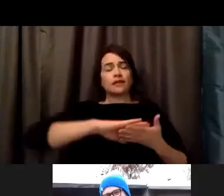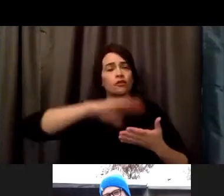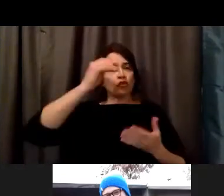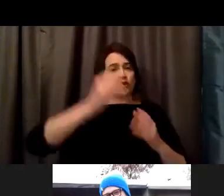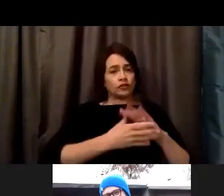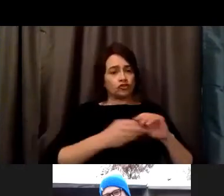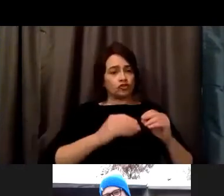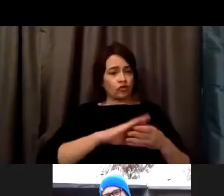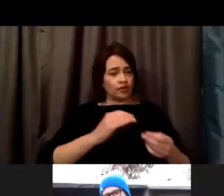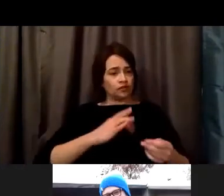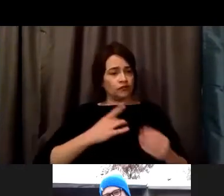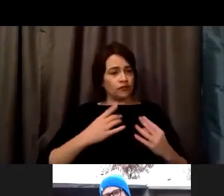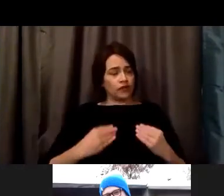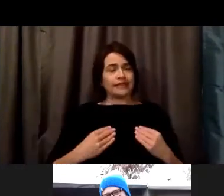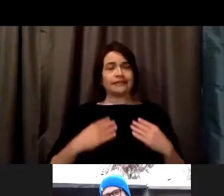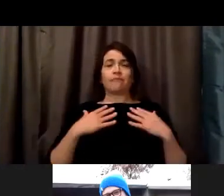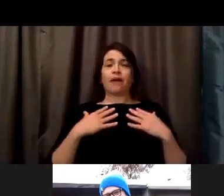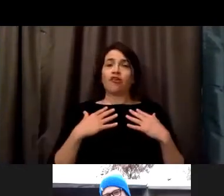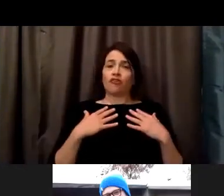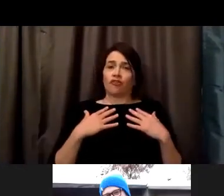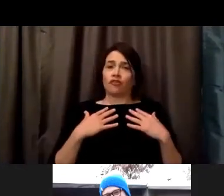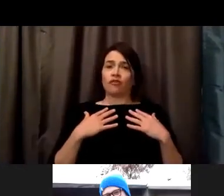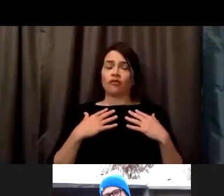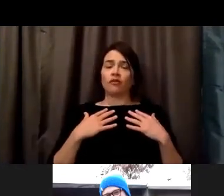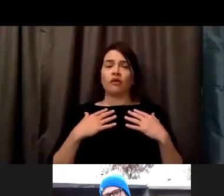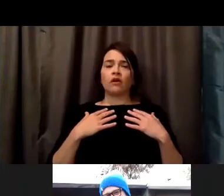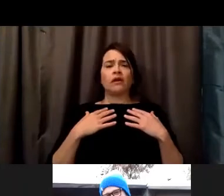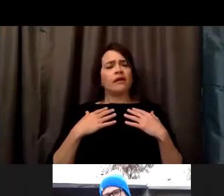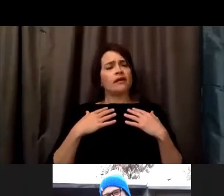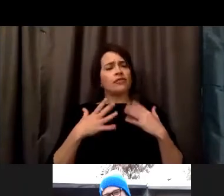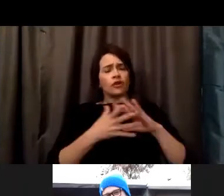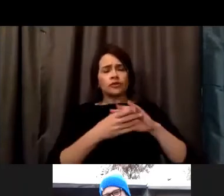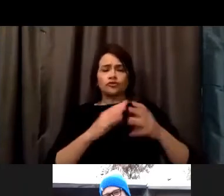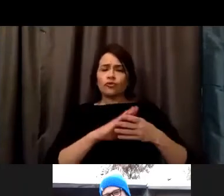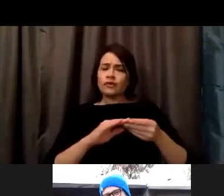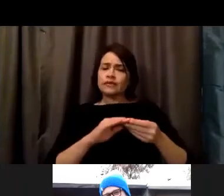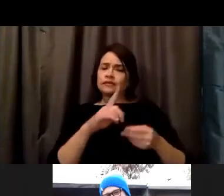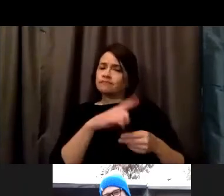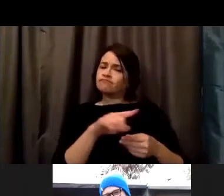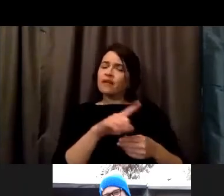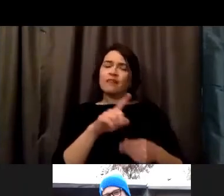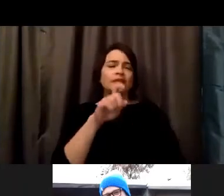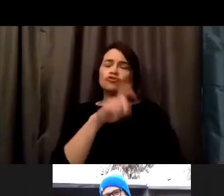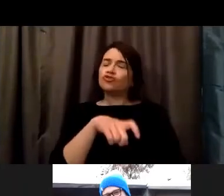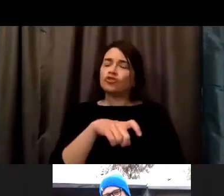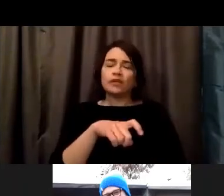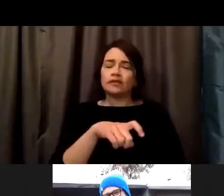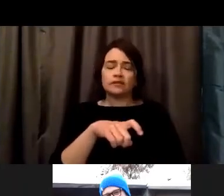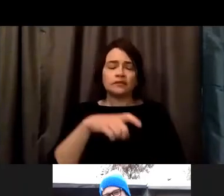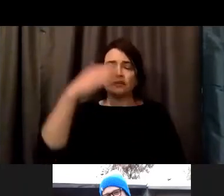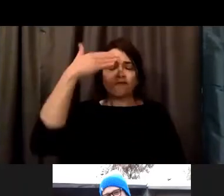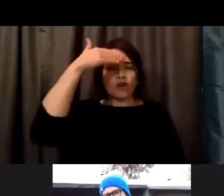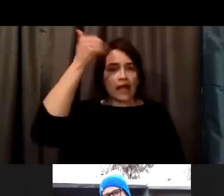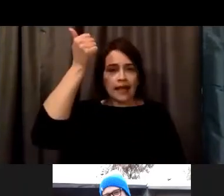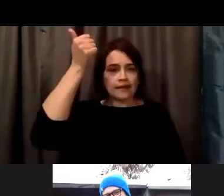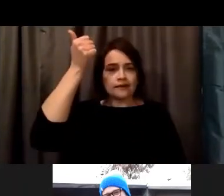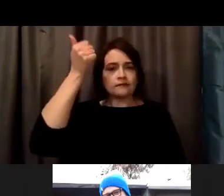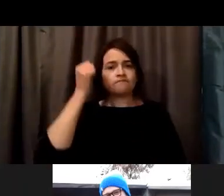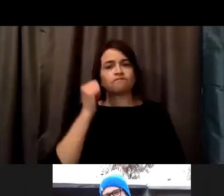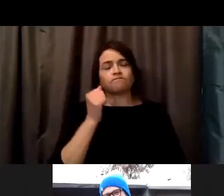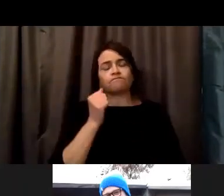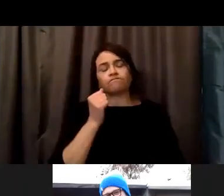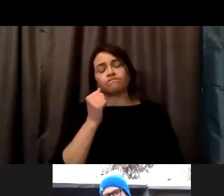stories where they shouldn't forget, and there are stories that perhaps their parents or their